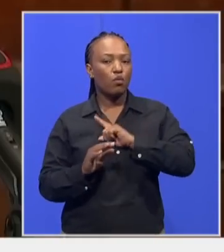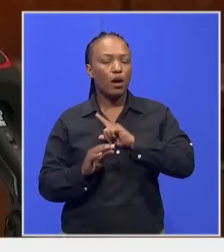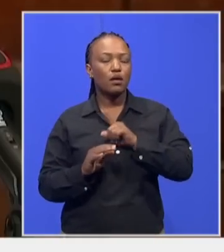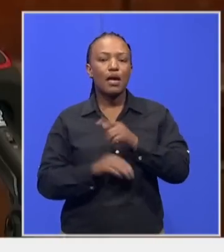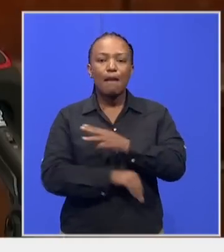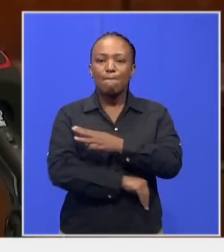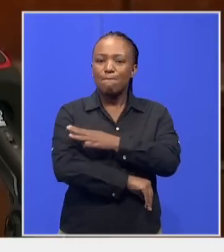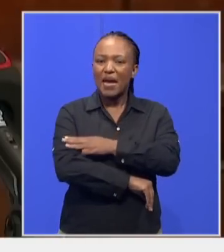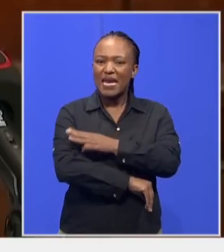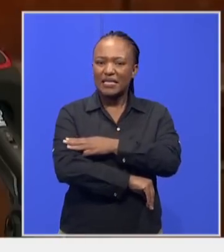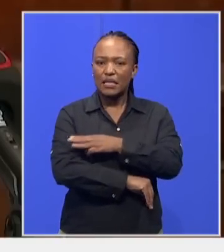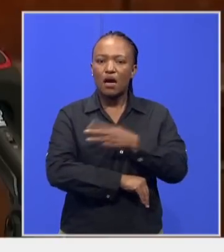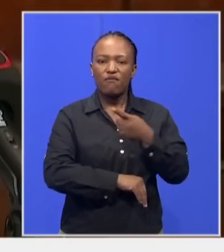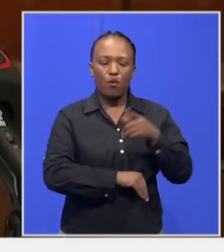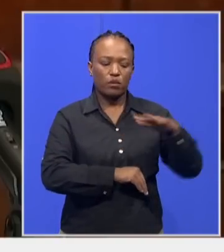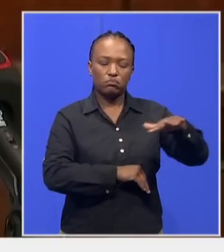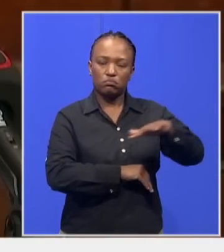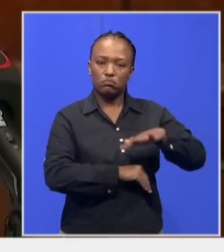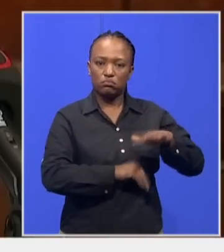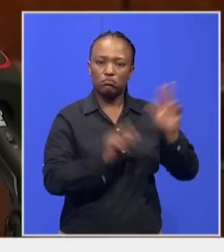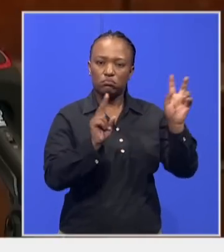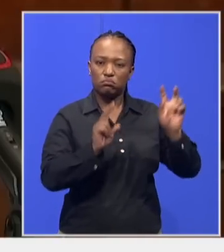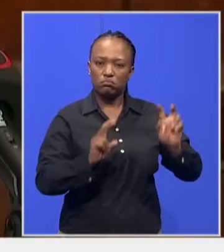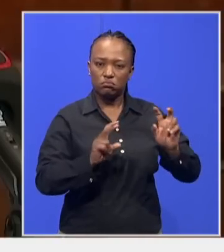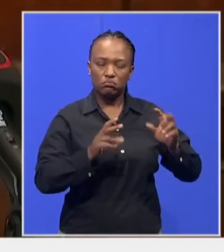that appreciation.